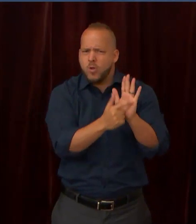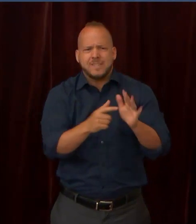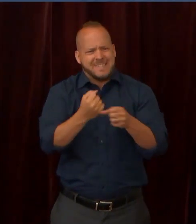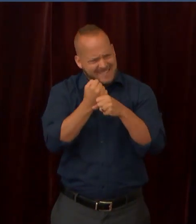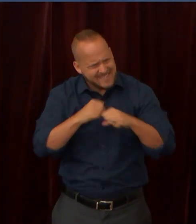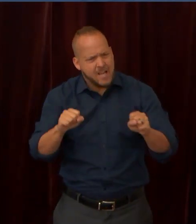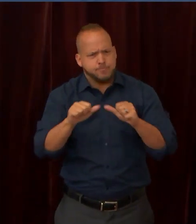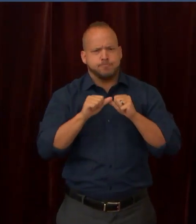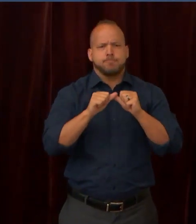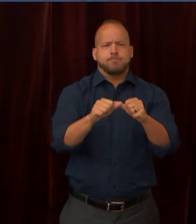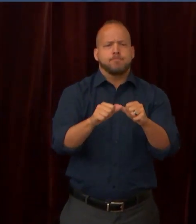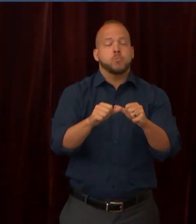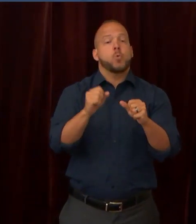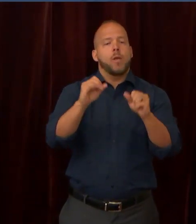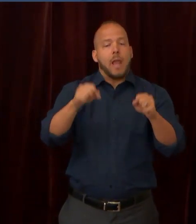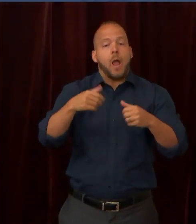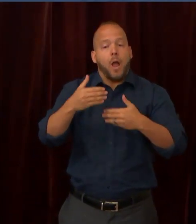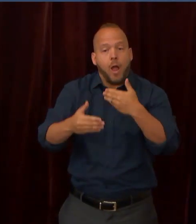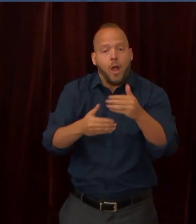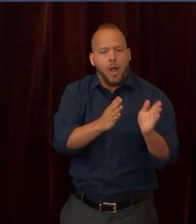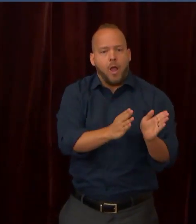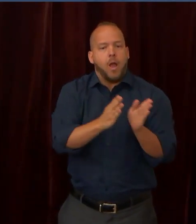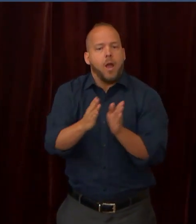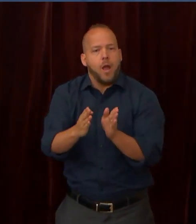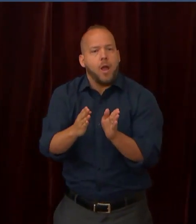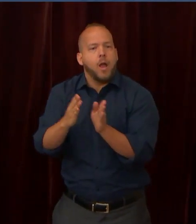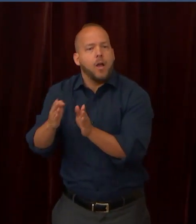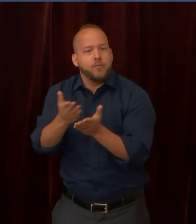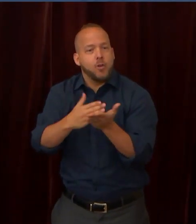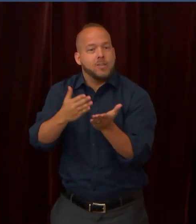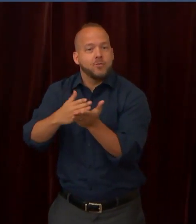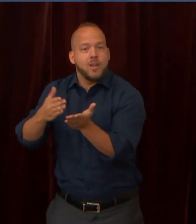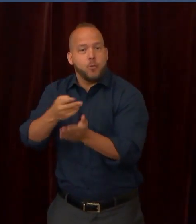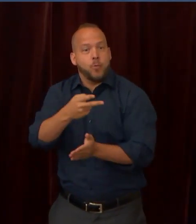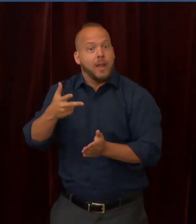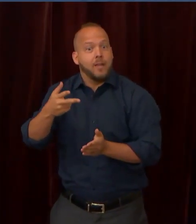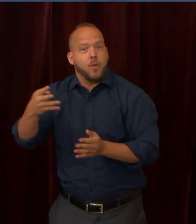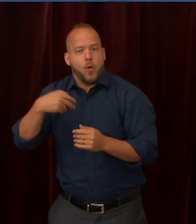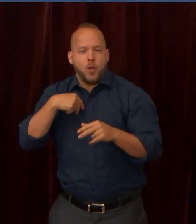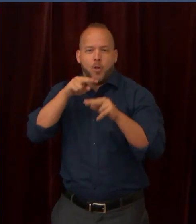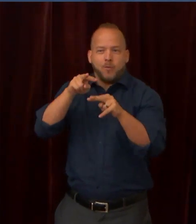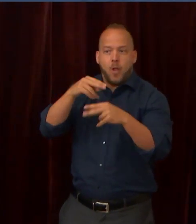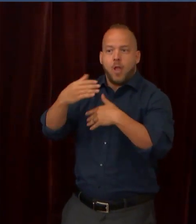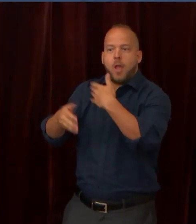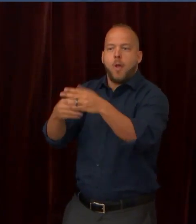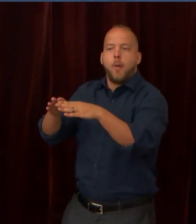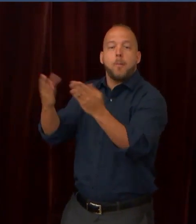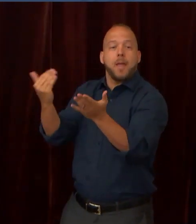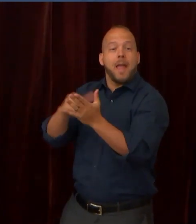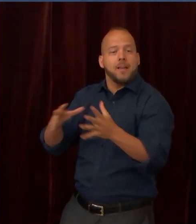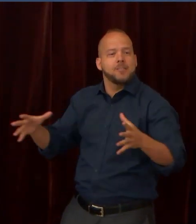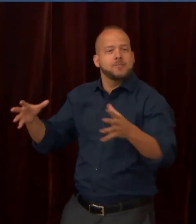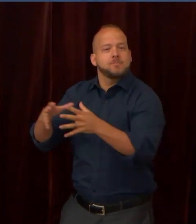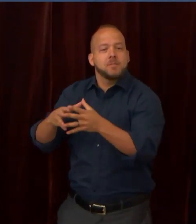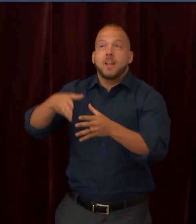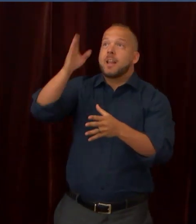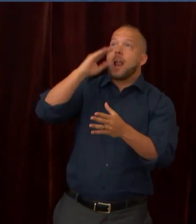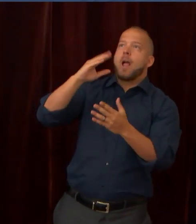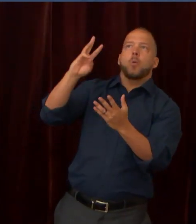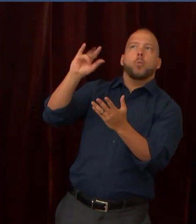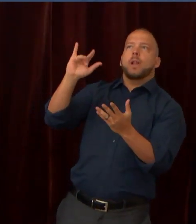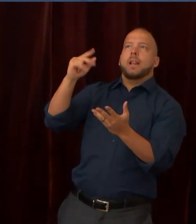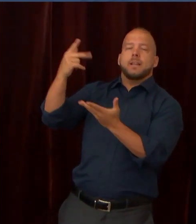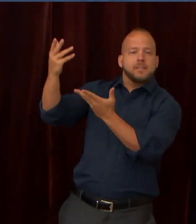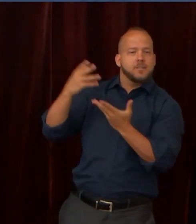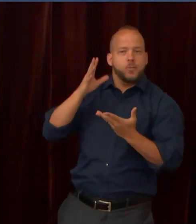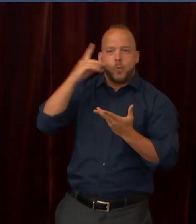We cannot wait to be in phases 2, 3, and 4, inshallah, God willing. But in the meantime, because our